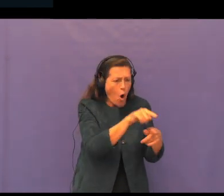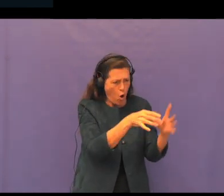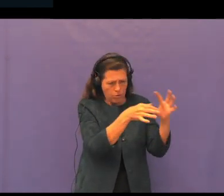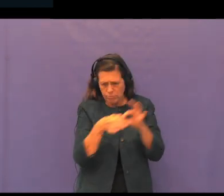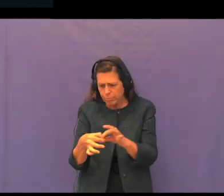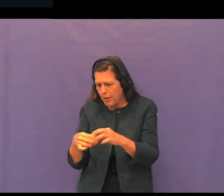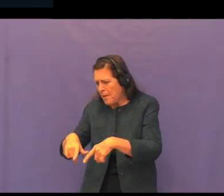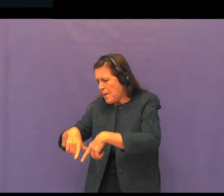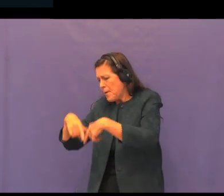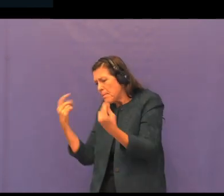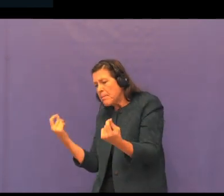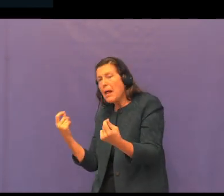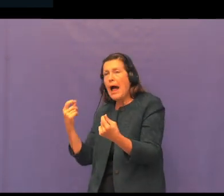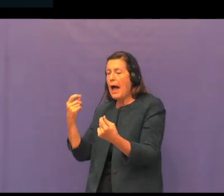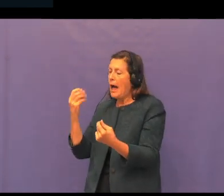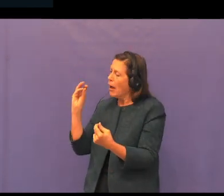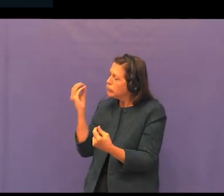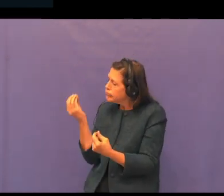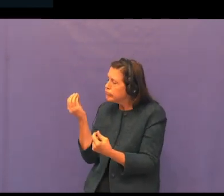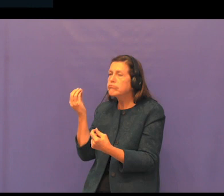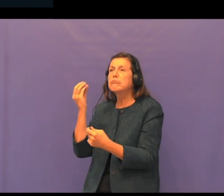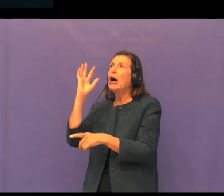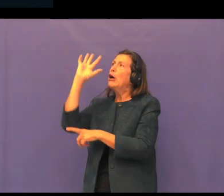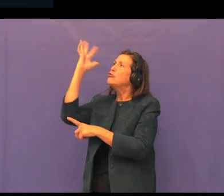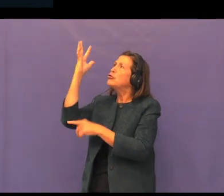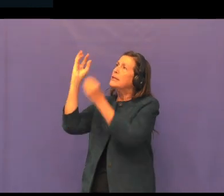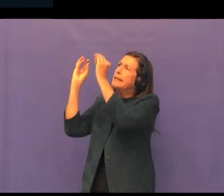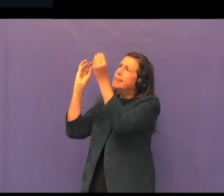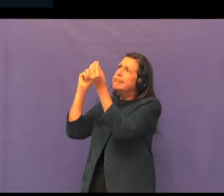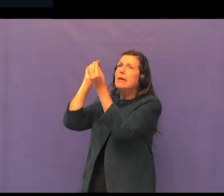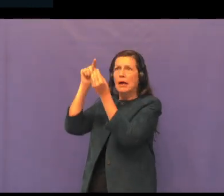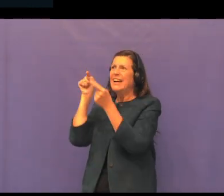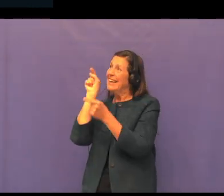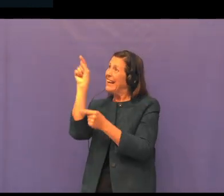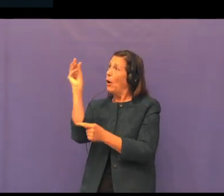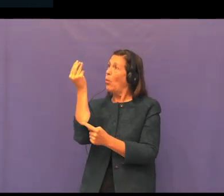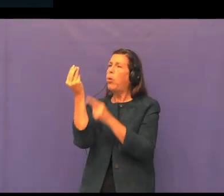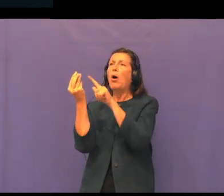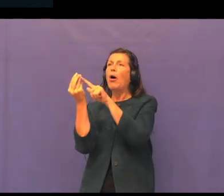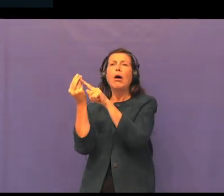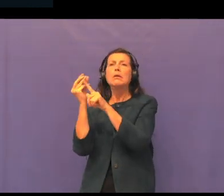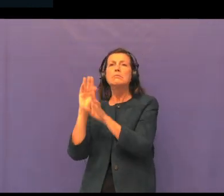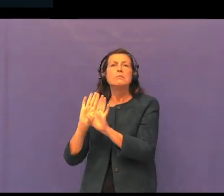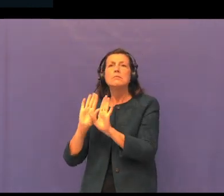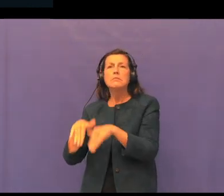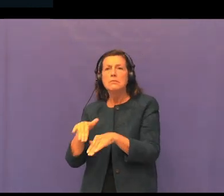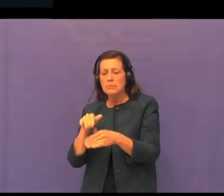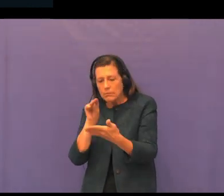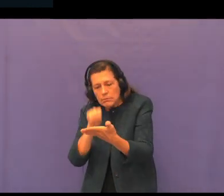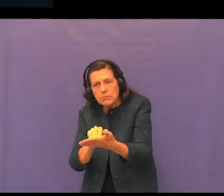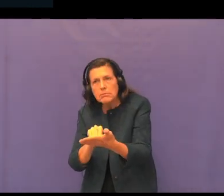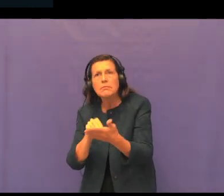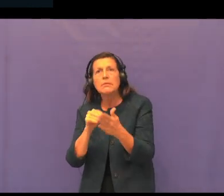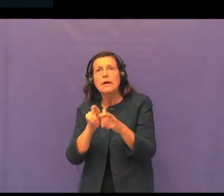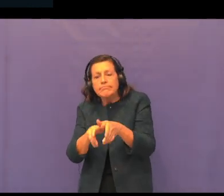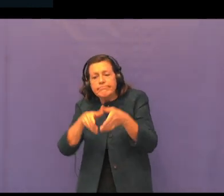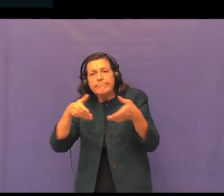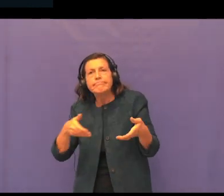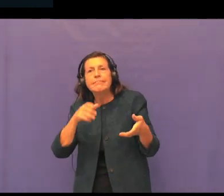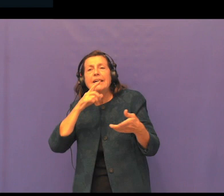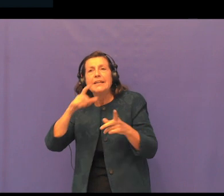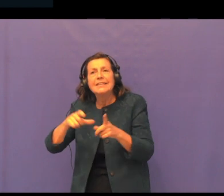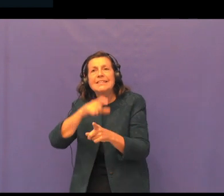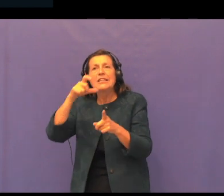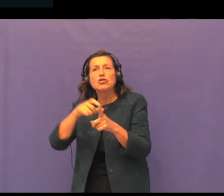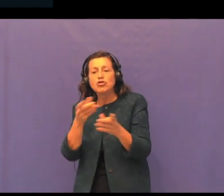in English or in the British landscape. And he began to